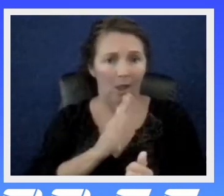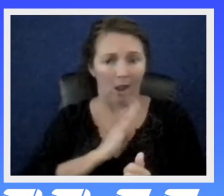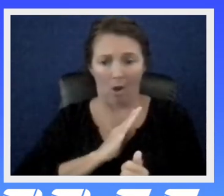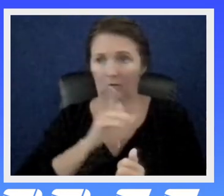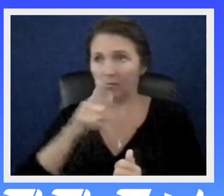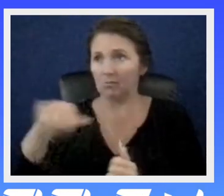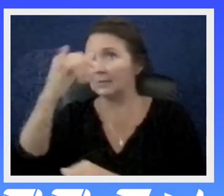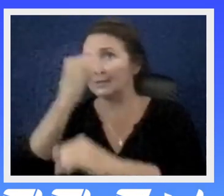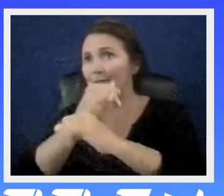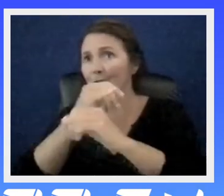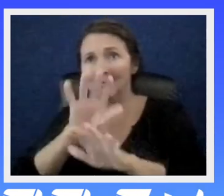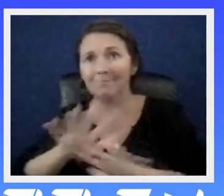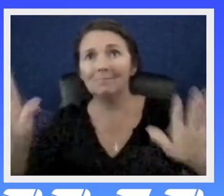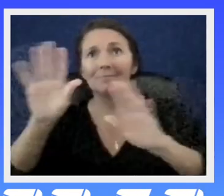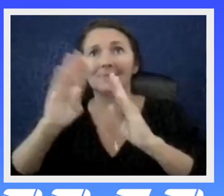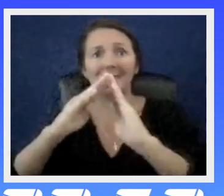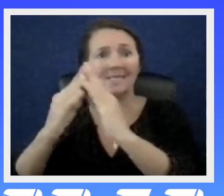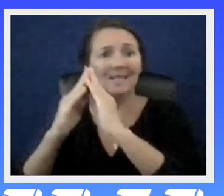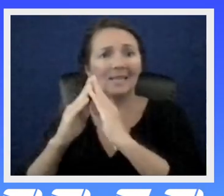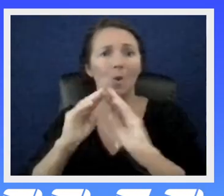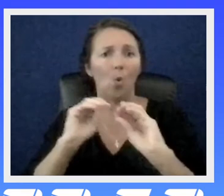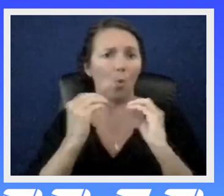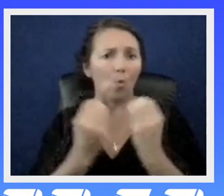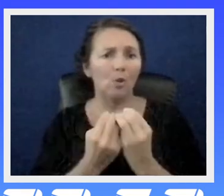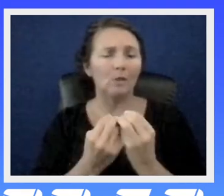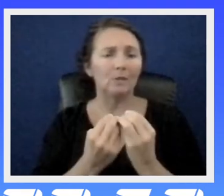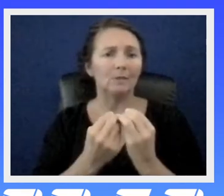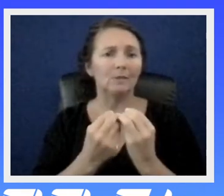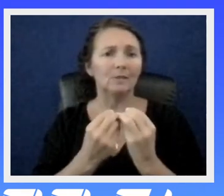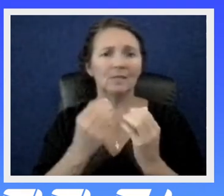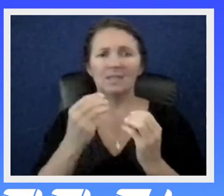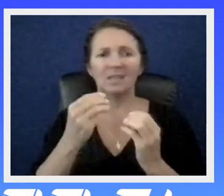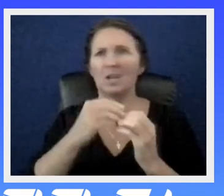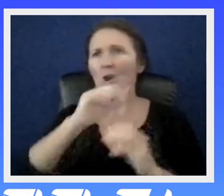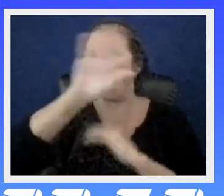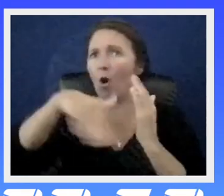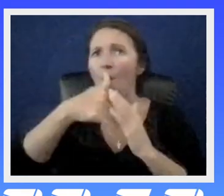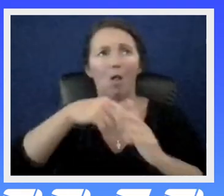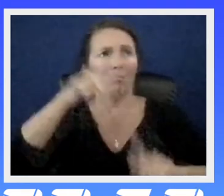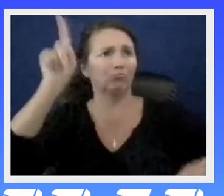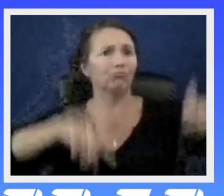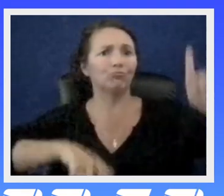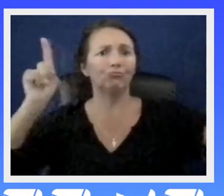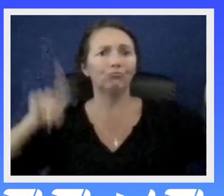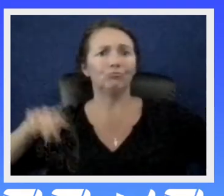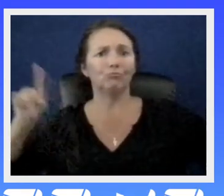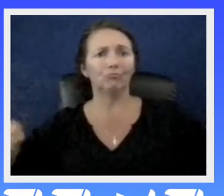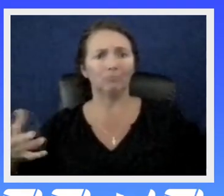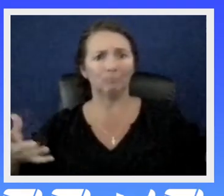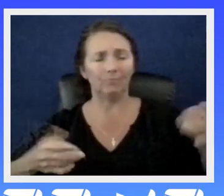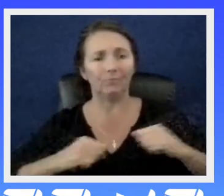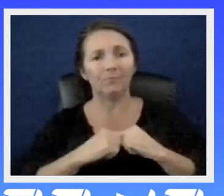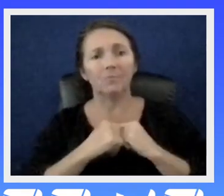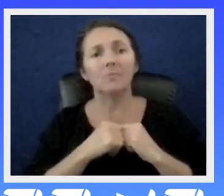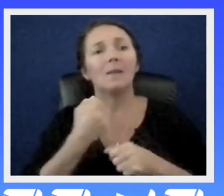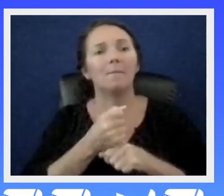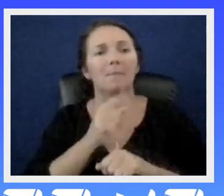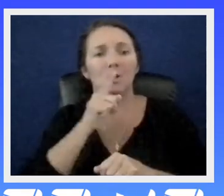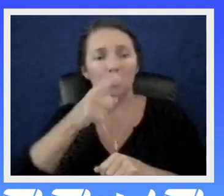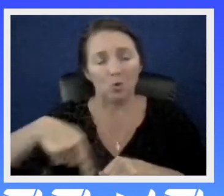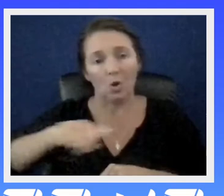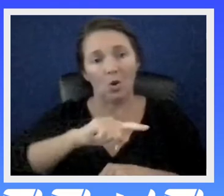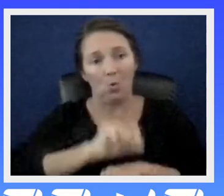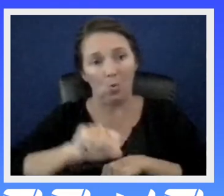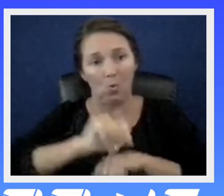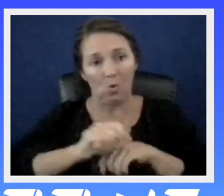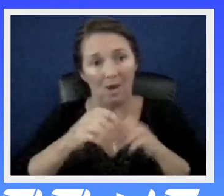the city, organizations at all scales. And we also need to make sure that these efforts, if they are